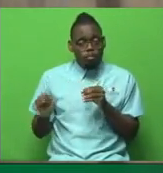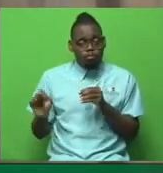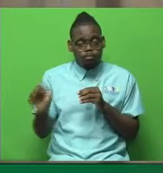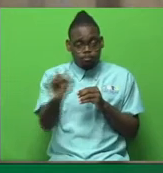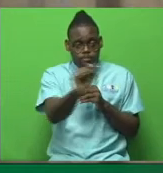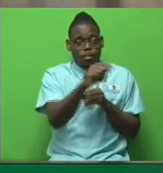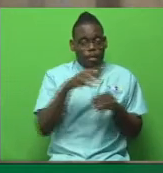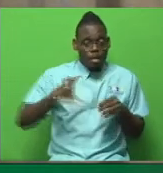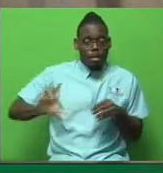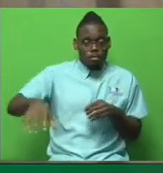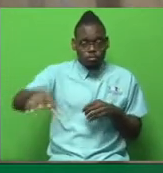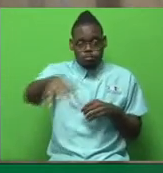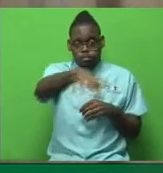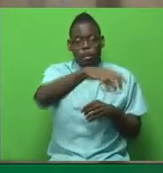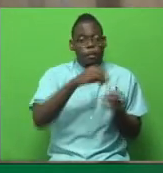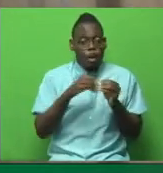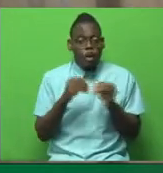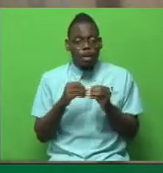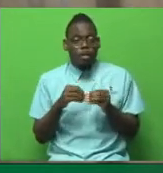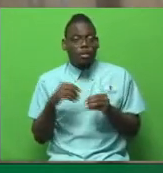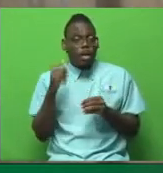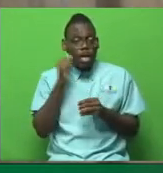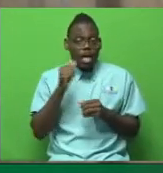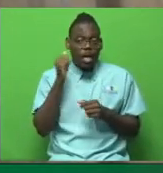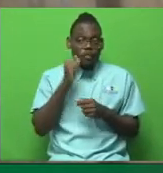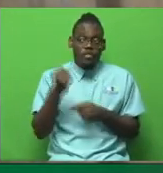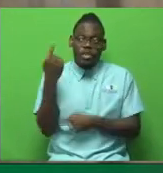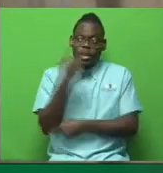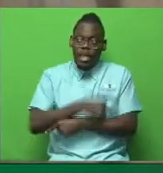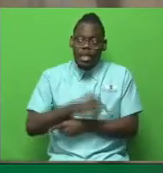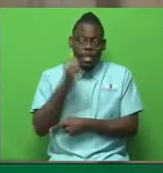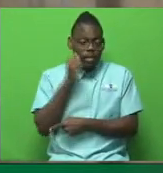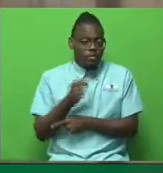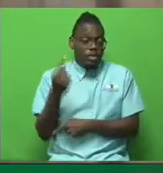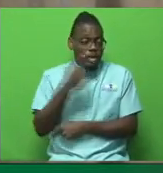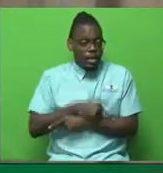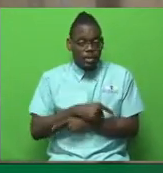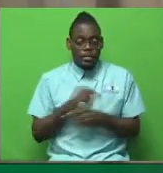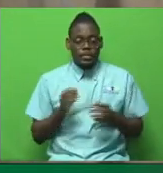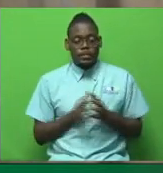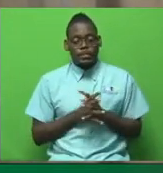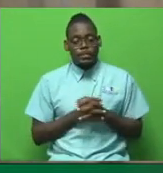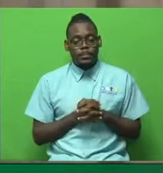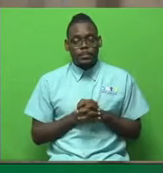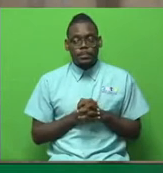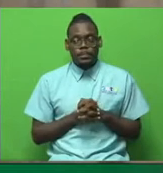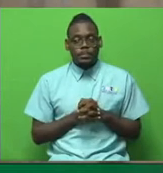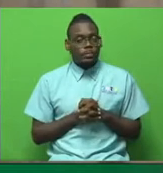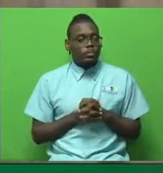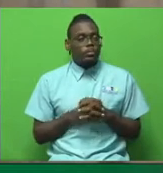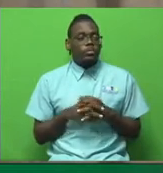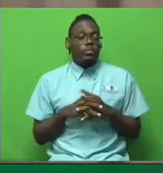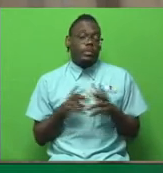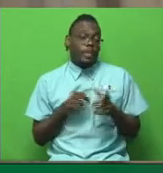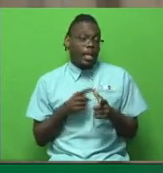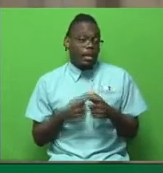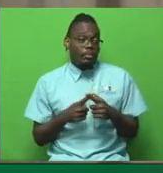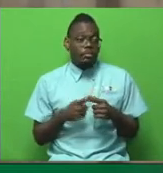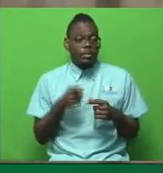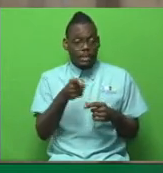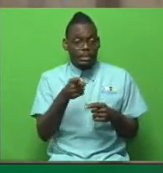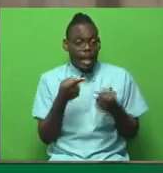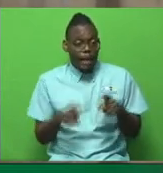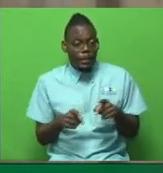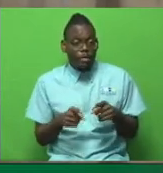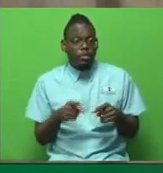day-to-day basis that you can have that as the reality and then you can come here you could come